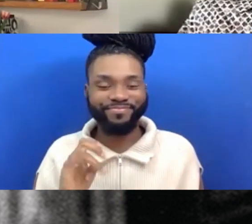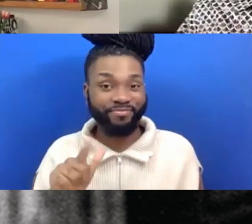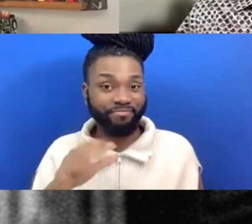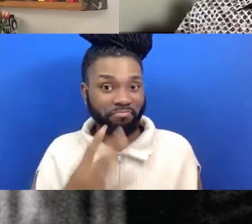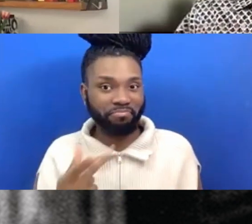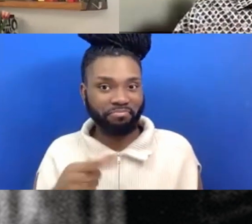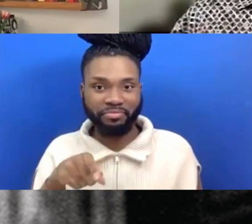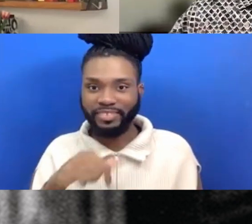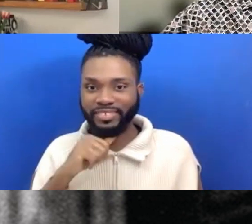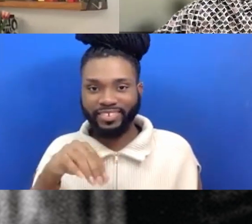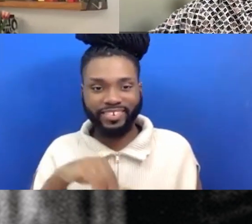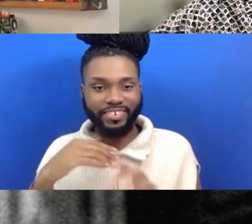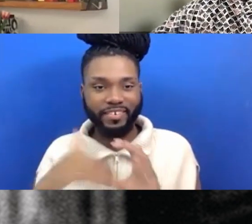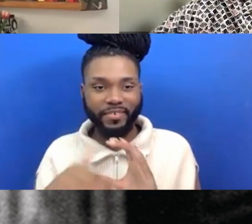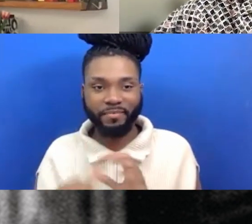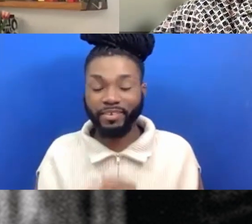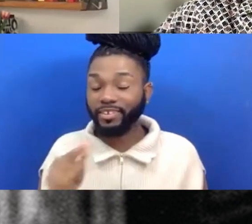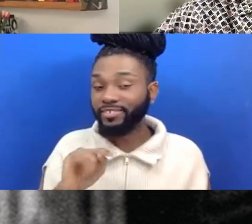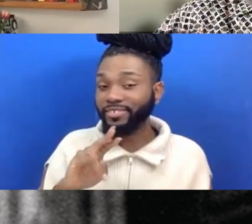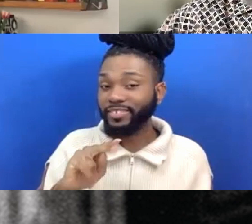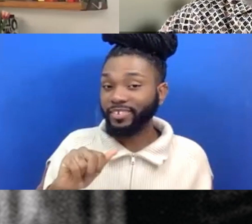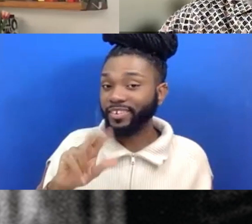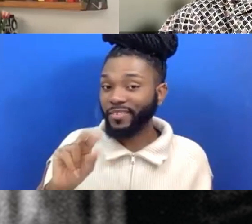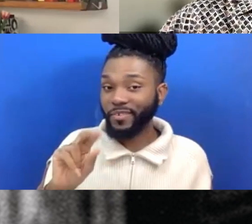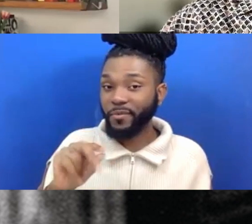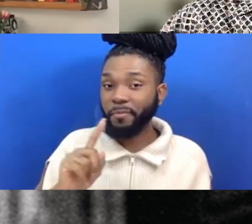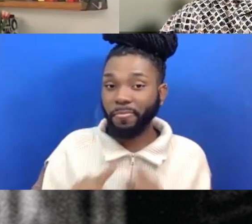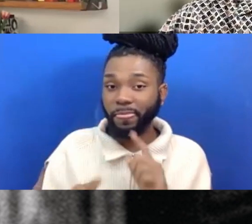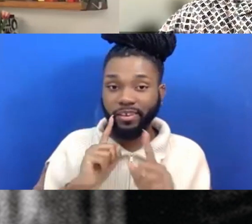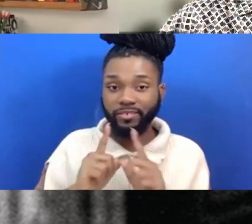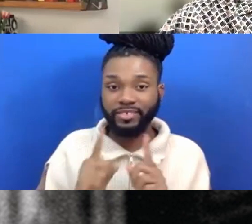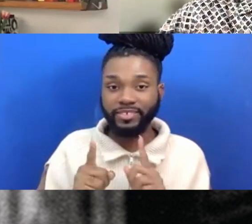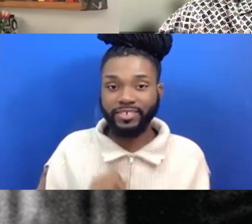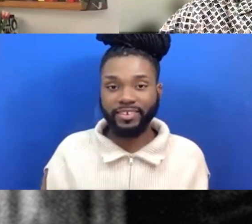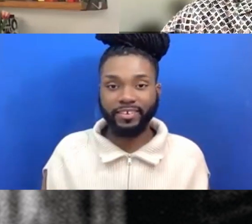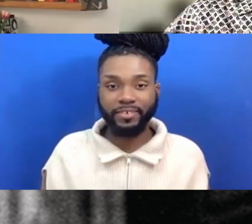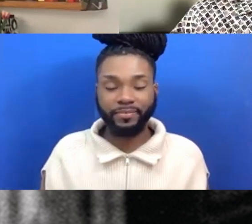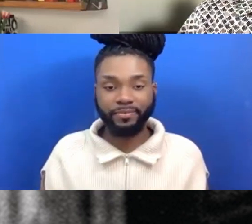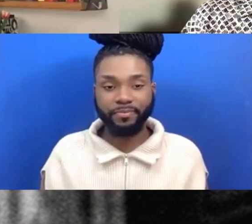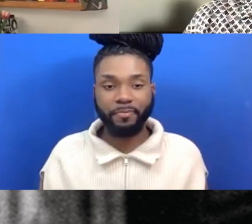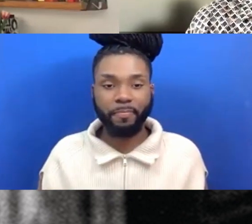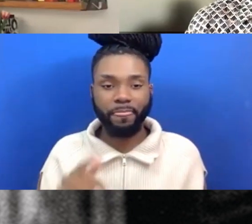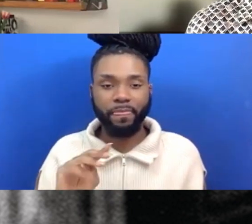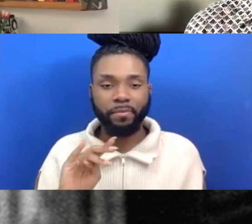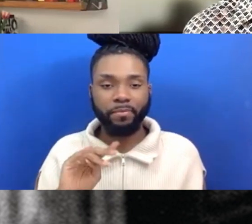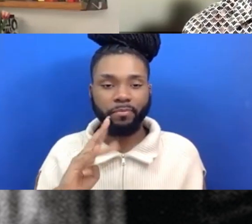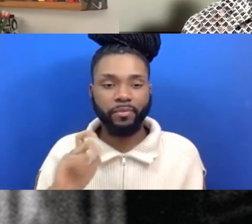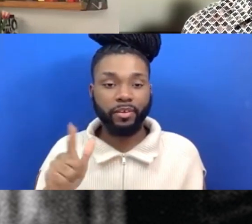No, no. but the conversation. Really, the art of Blackness comes out of Black One